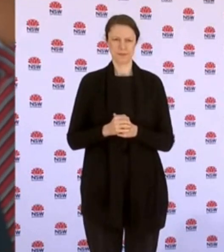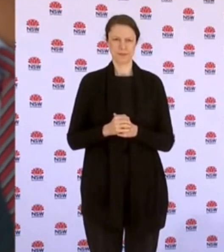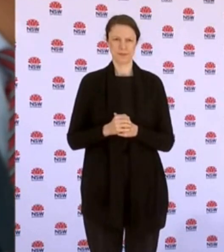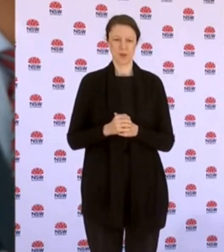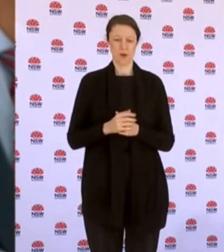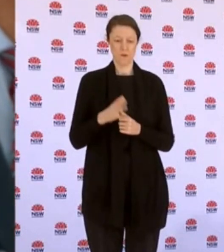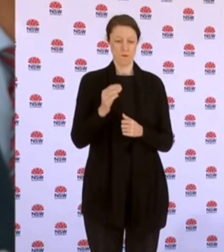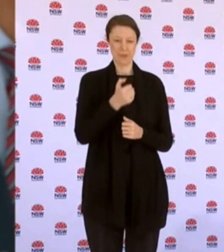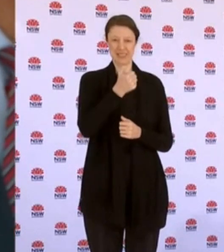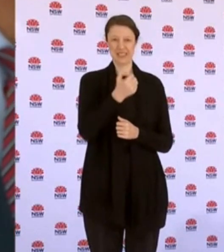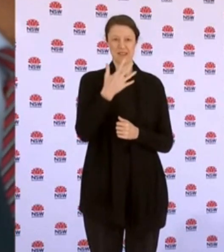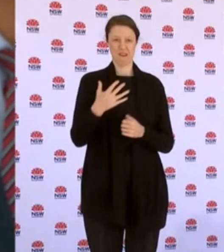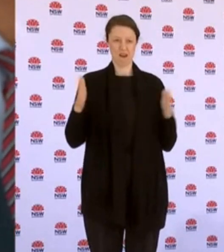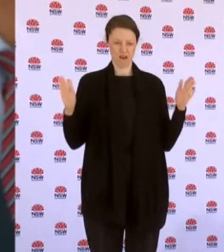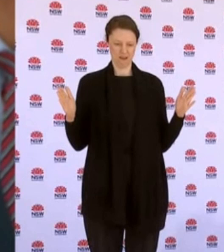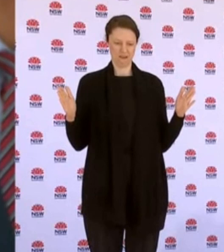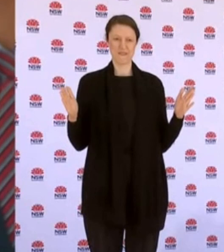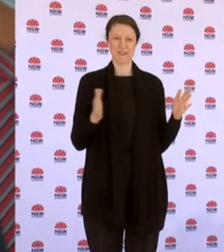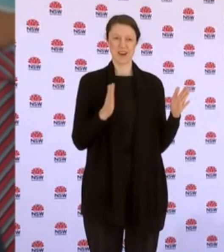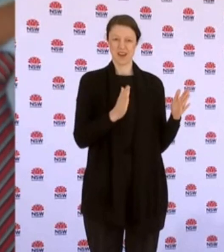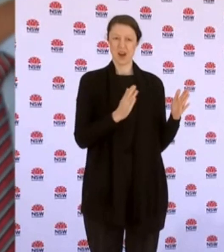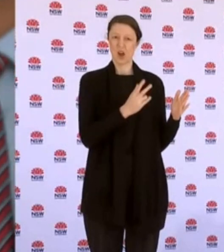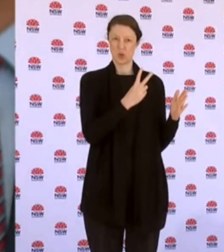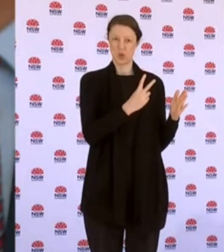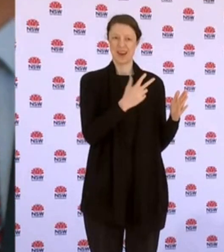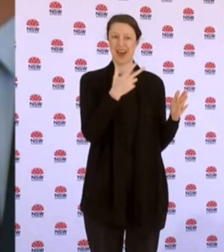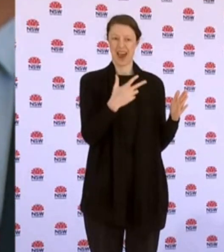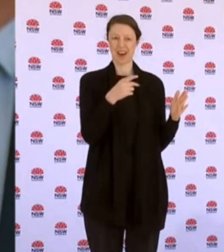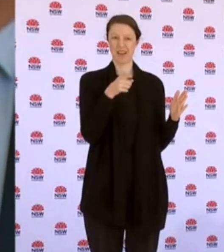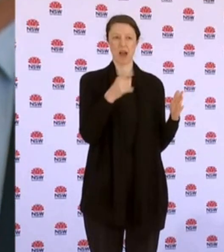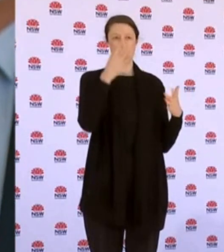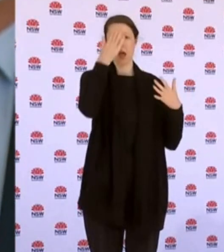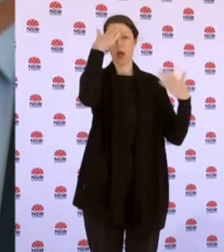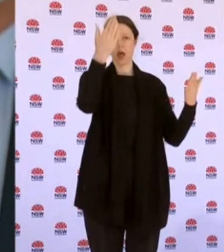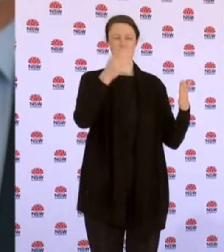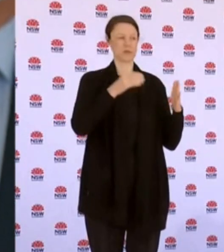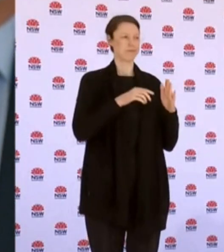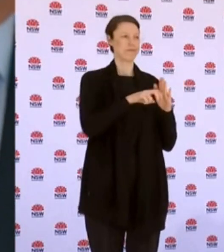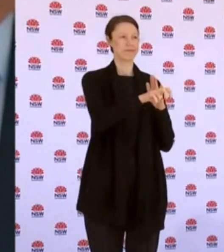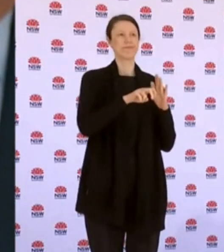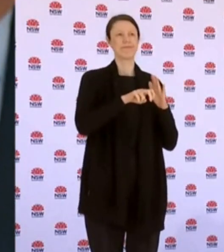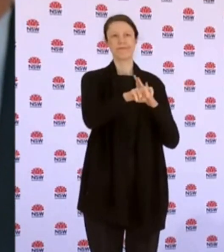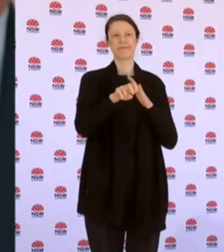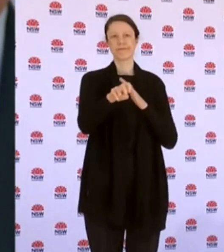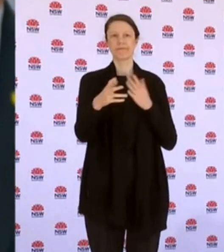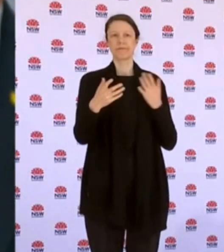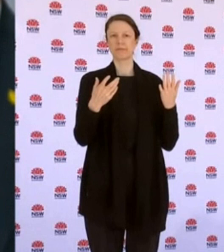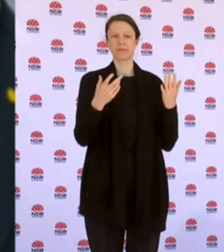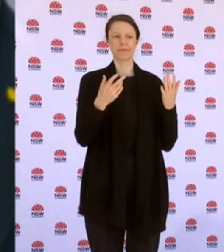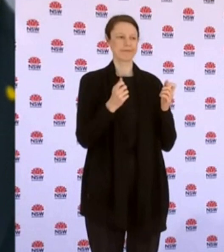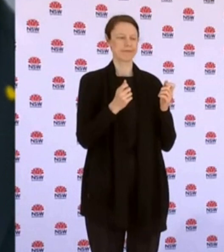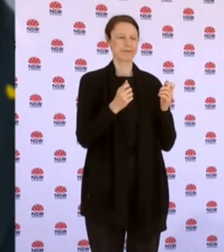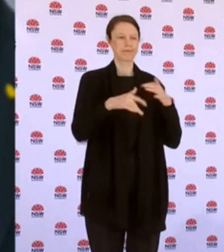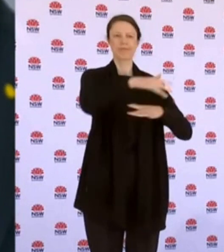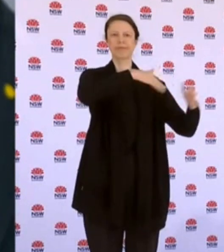of those individuals were infectious in the community. This is too high, and we need to see this number come